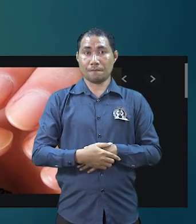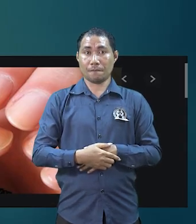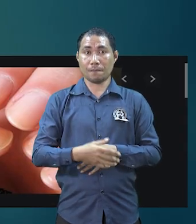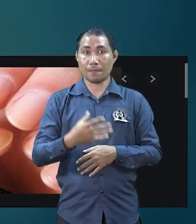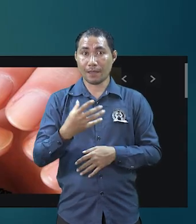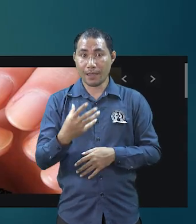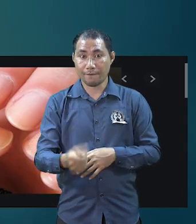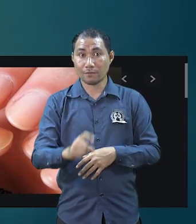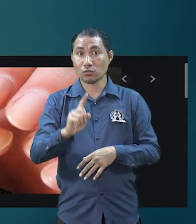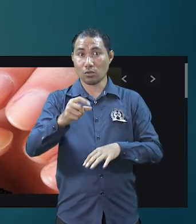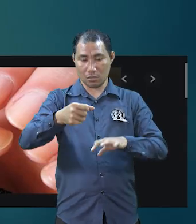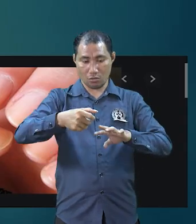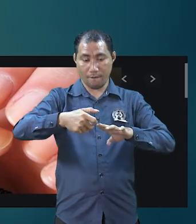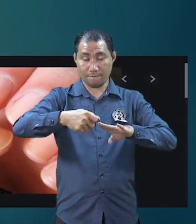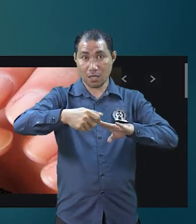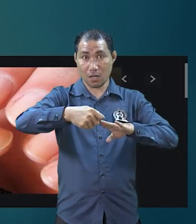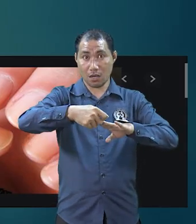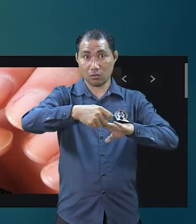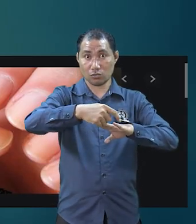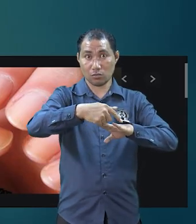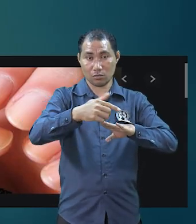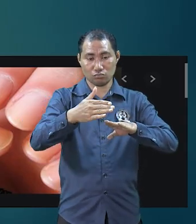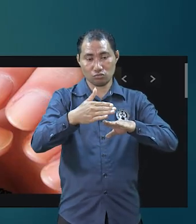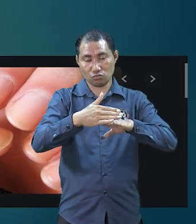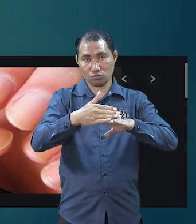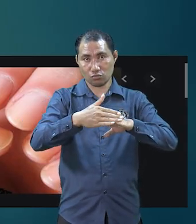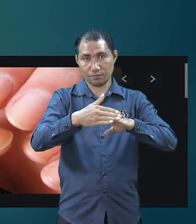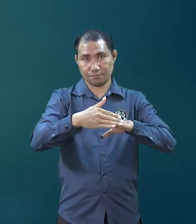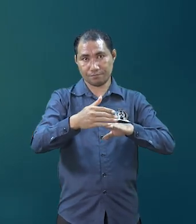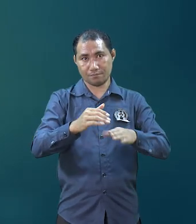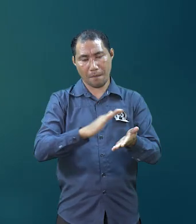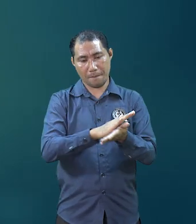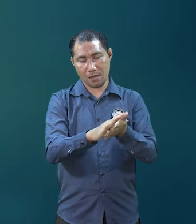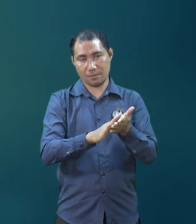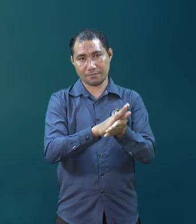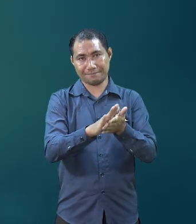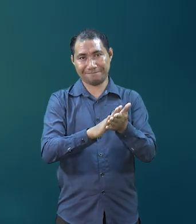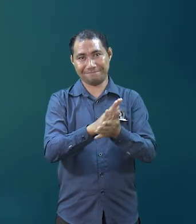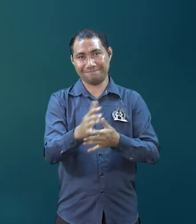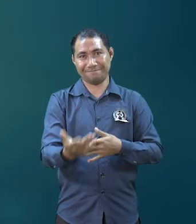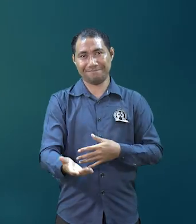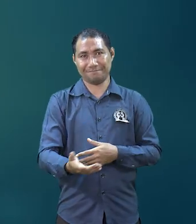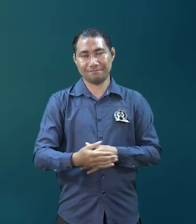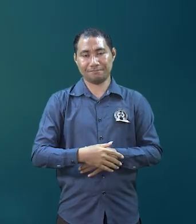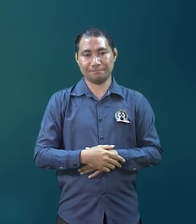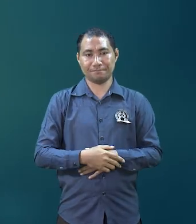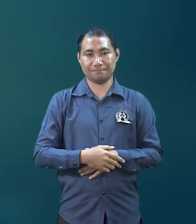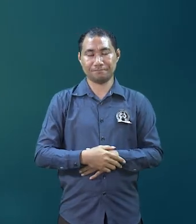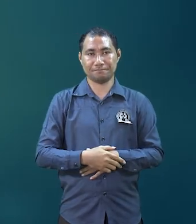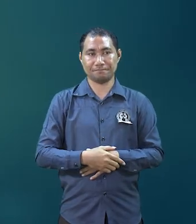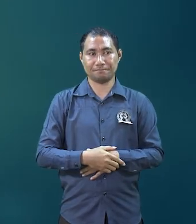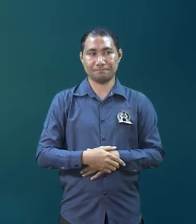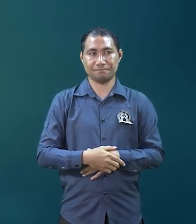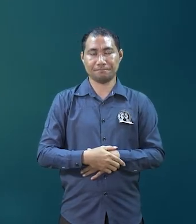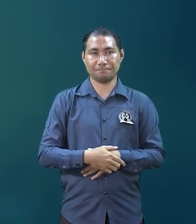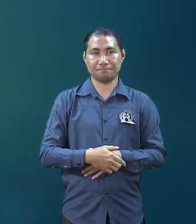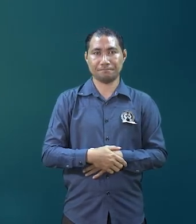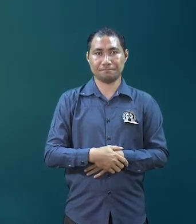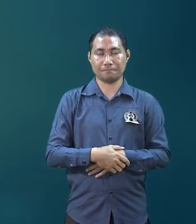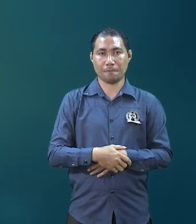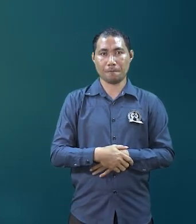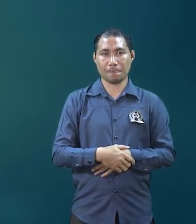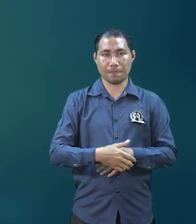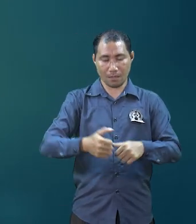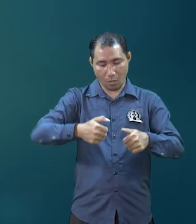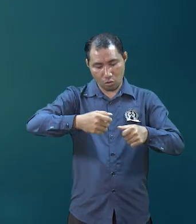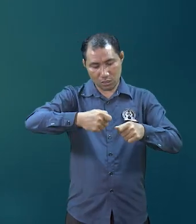you have to keep your fingernails short and clean. Tātou tingilima, o